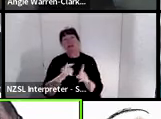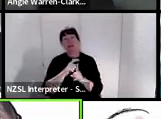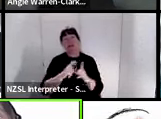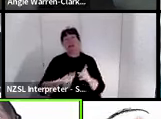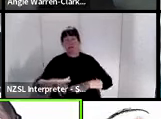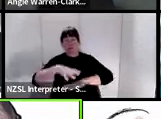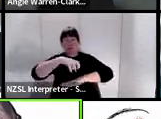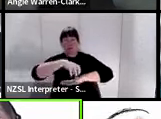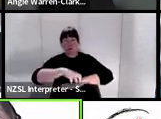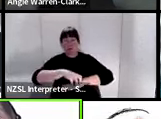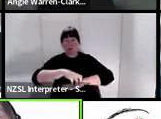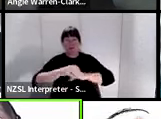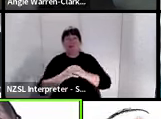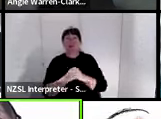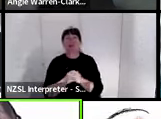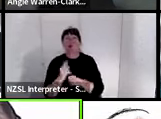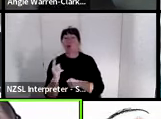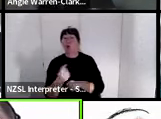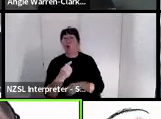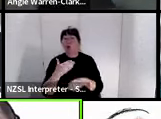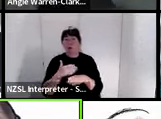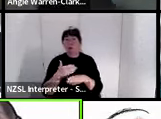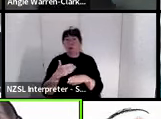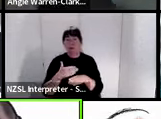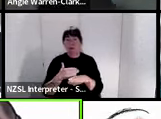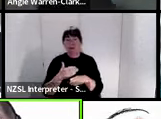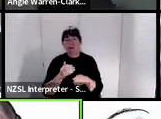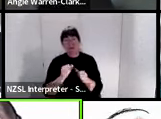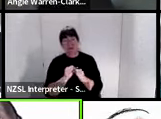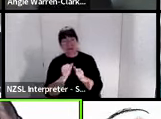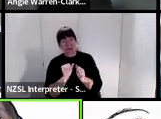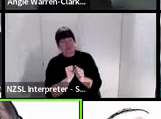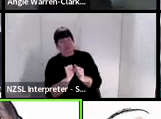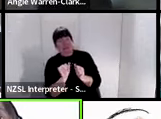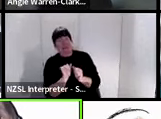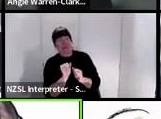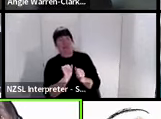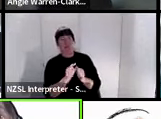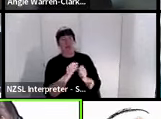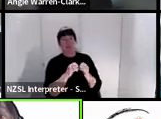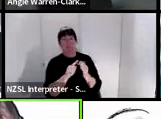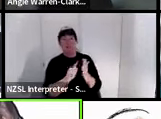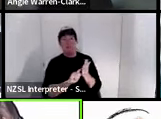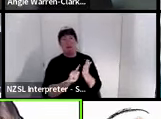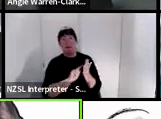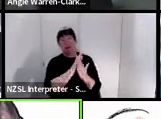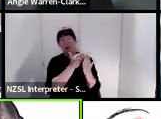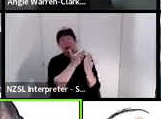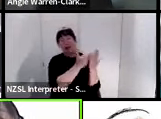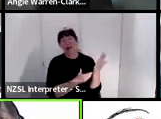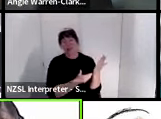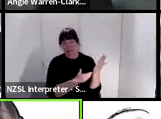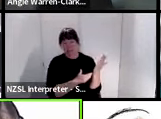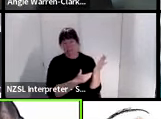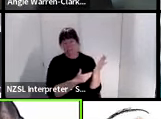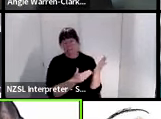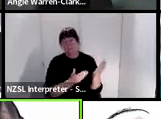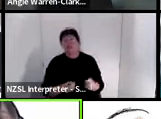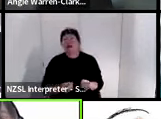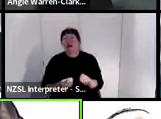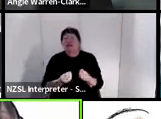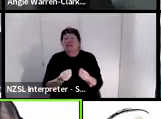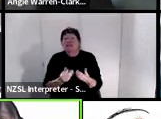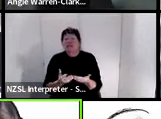organisation who are working to make the best of this bill and to give as much opportunity